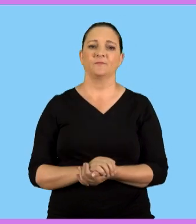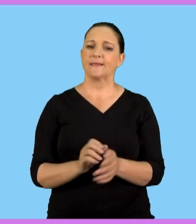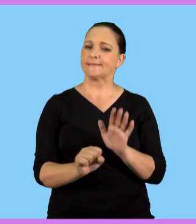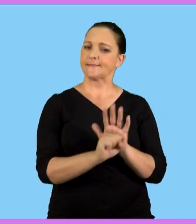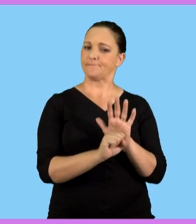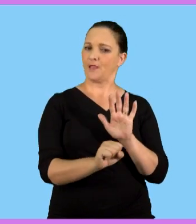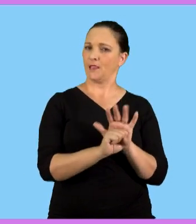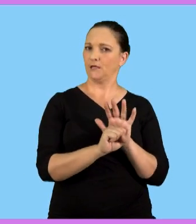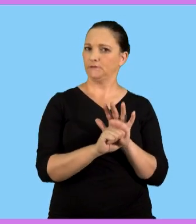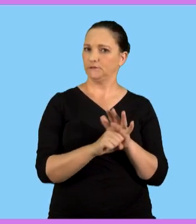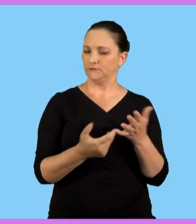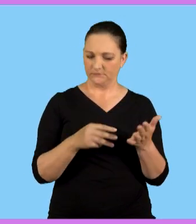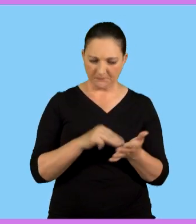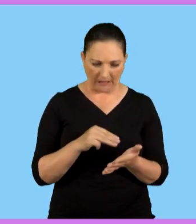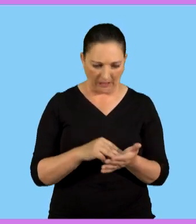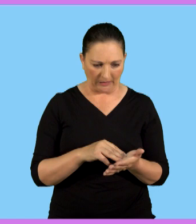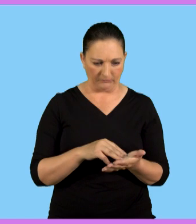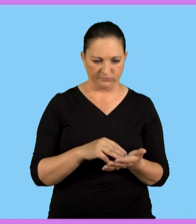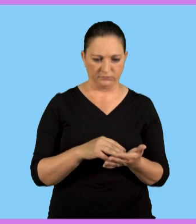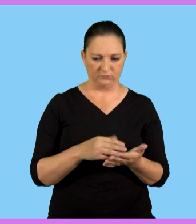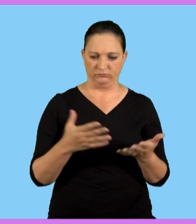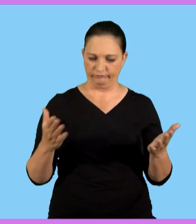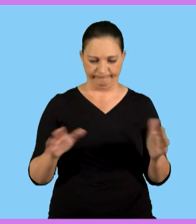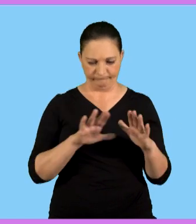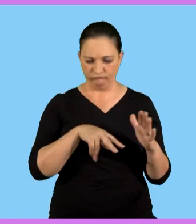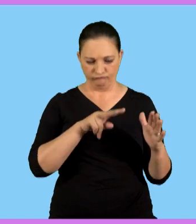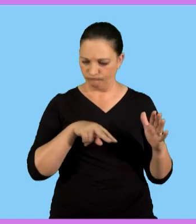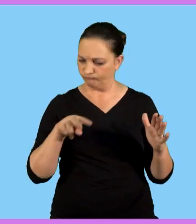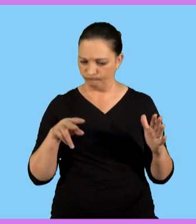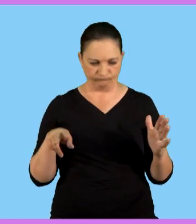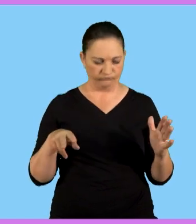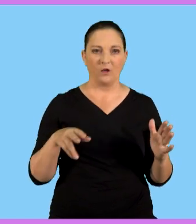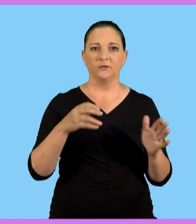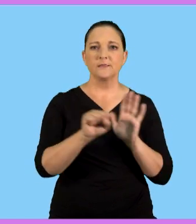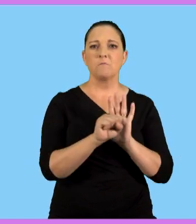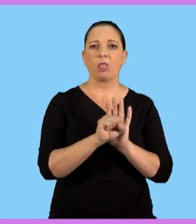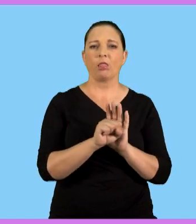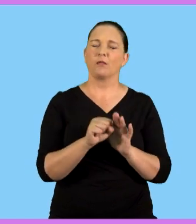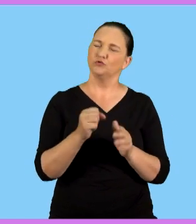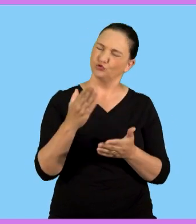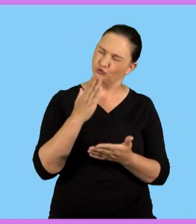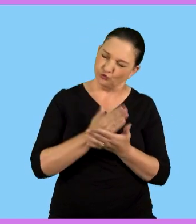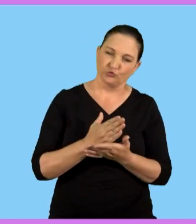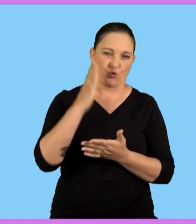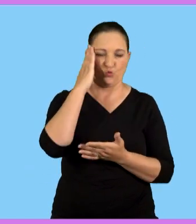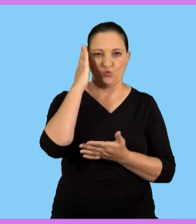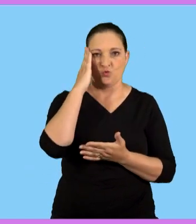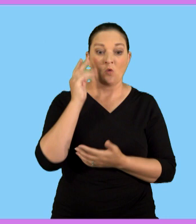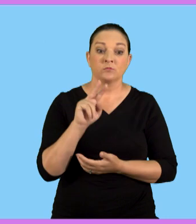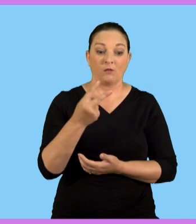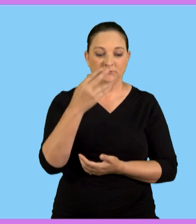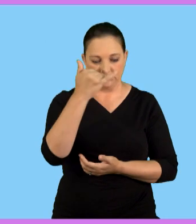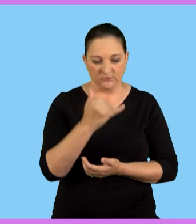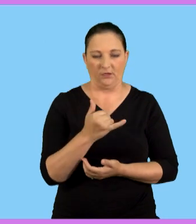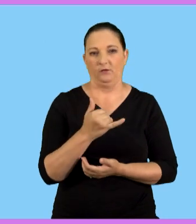when counting symbols, etc., on a map, right, it's always best practice to double check your answer, right?